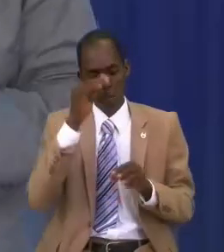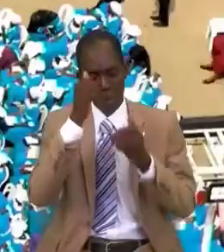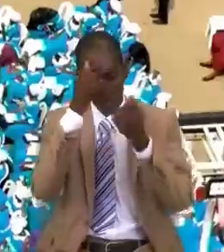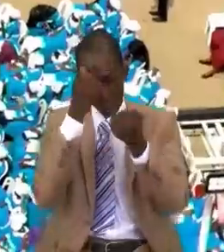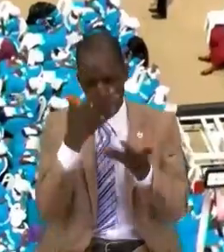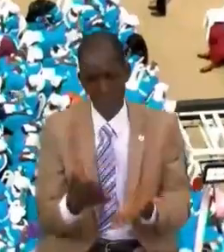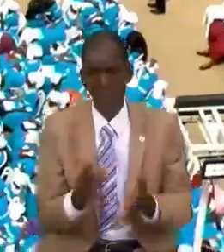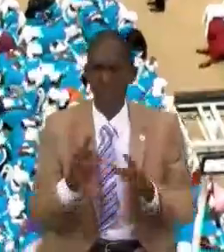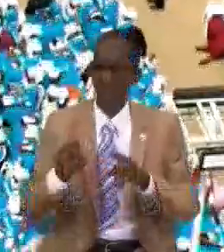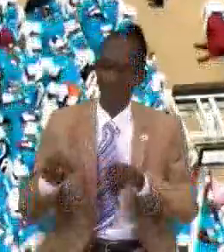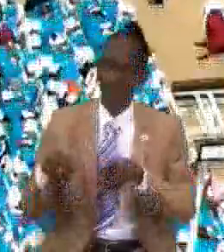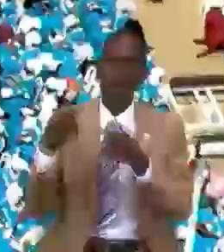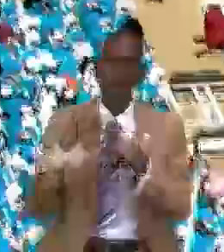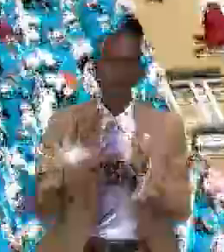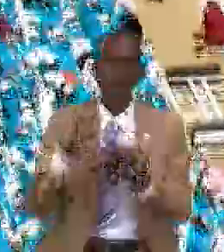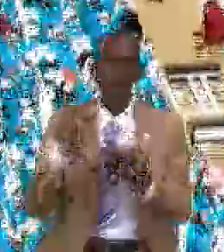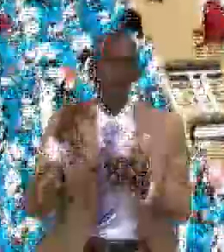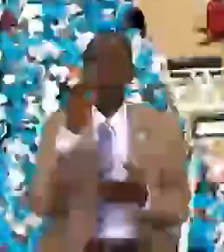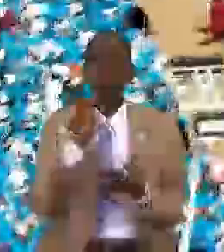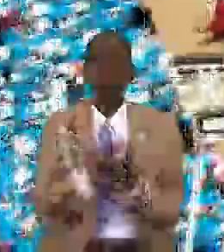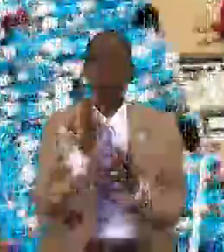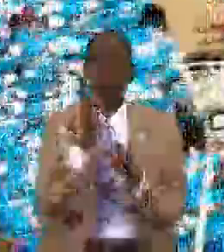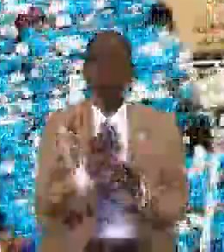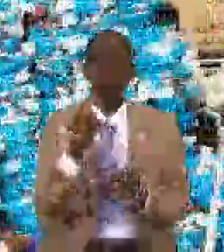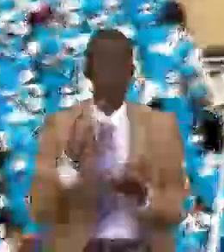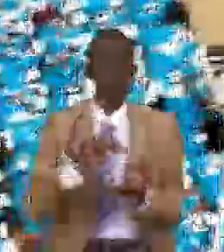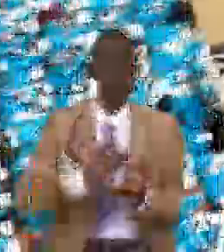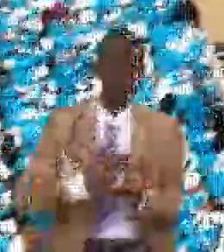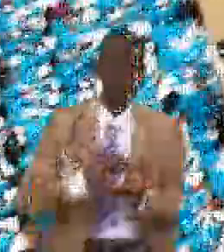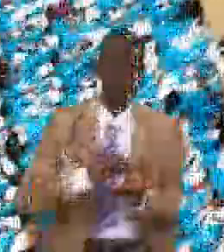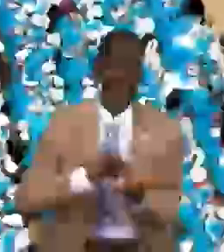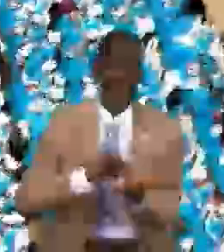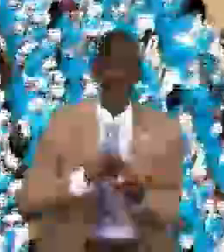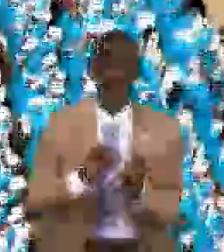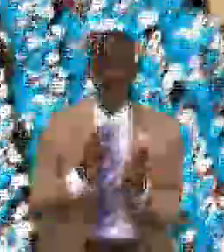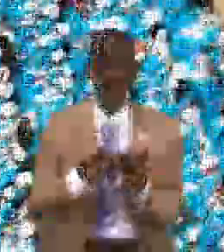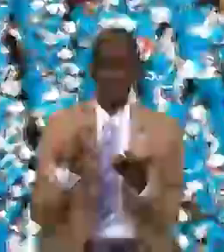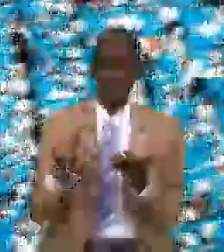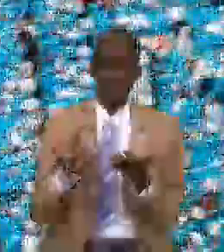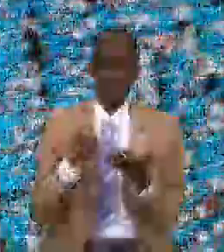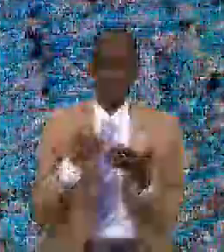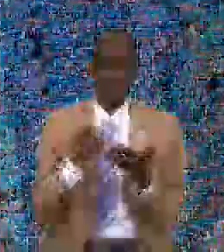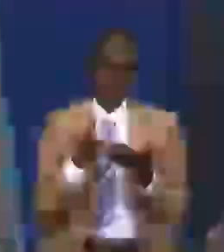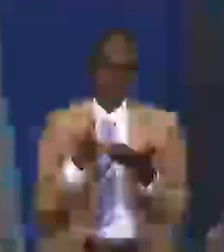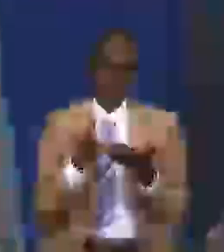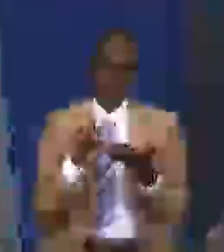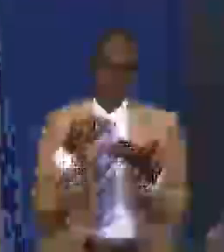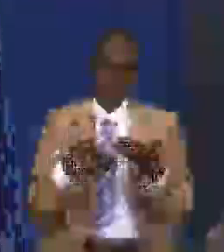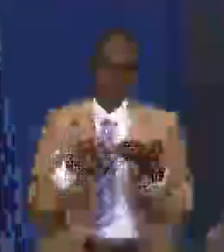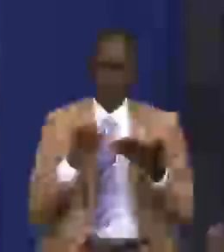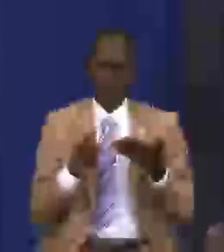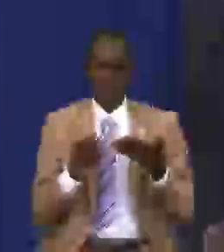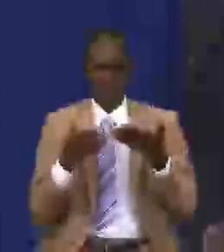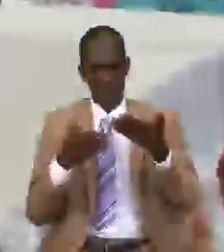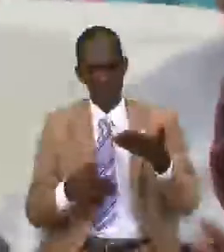medical report, this one, okay. That one, okay. That one, yes. That one, yes. That one,